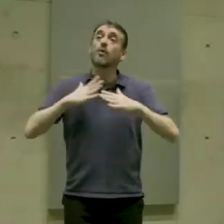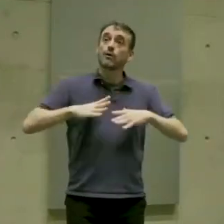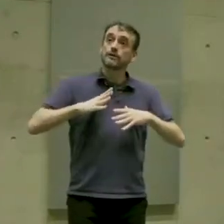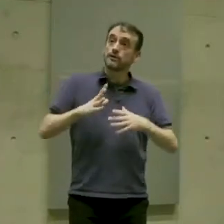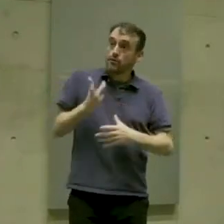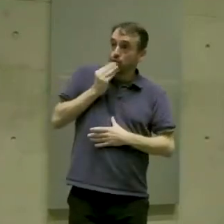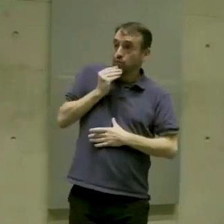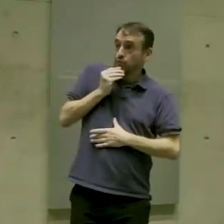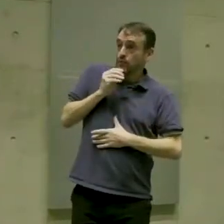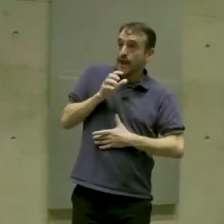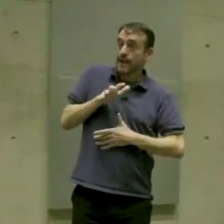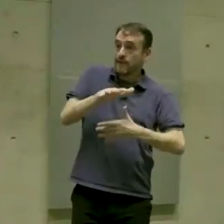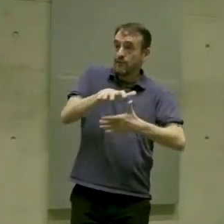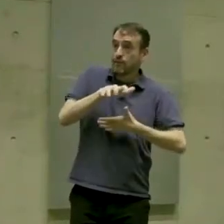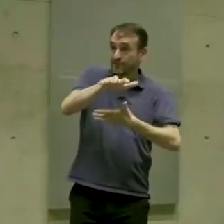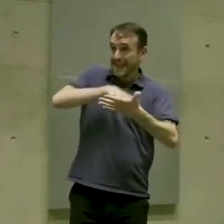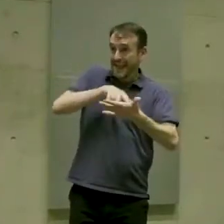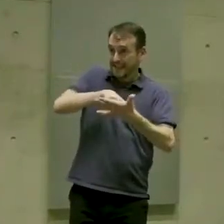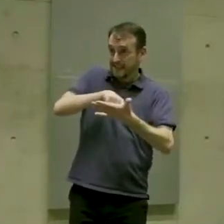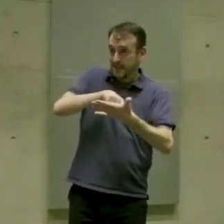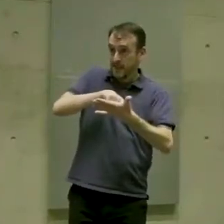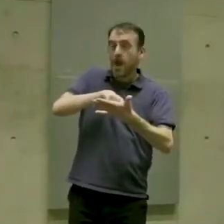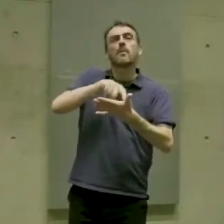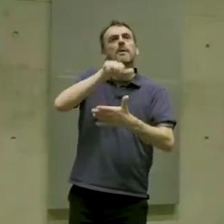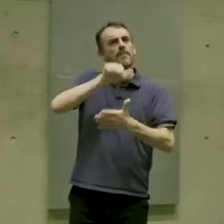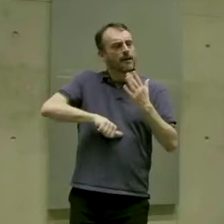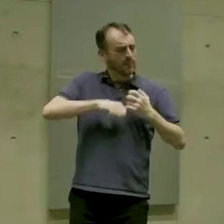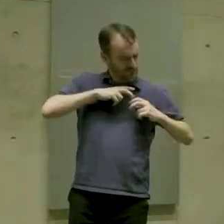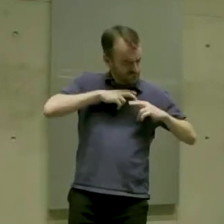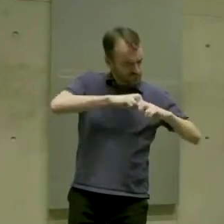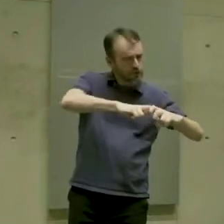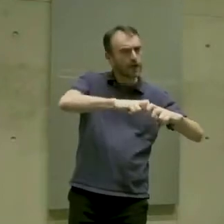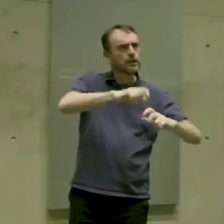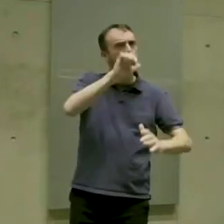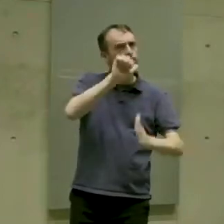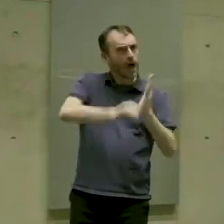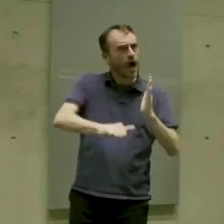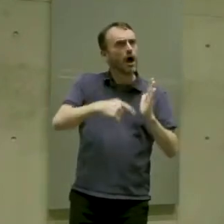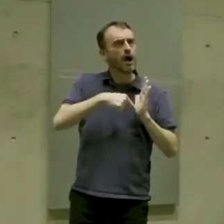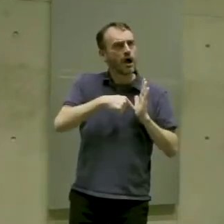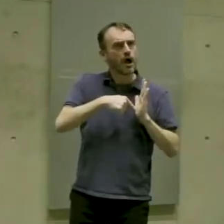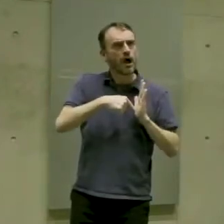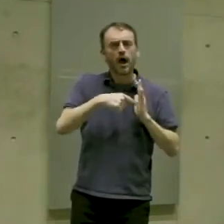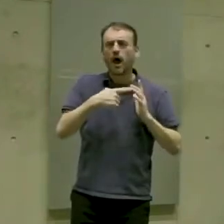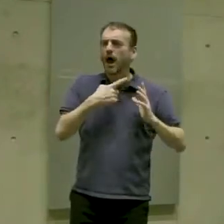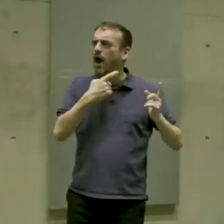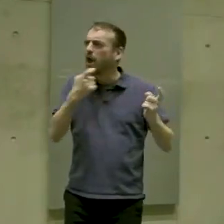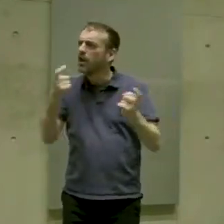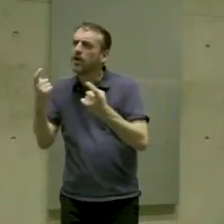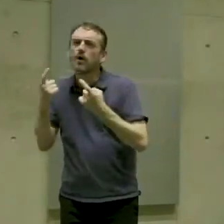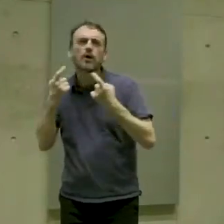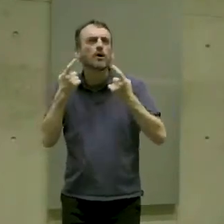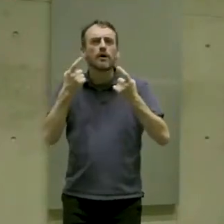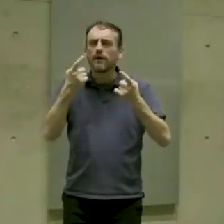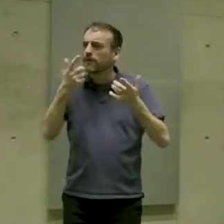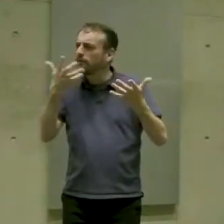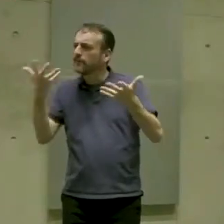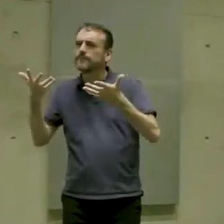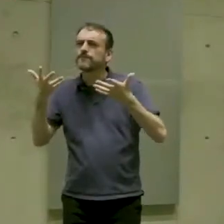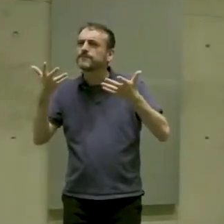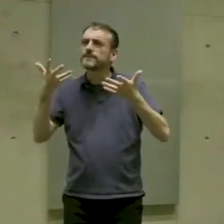all changed when I started doing research for my dissertation. I looked for discussion of Porpentine's games within